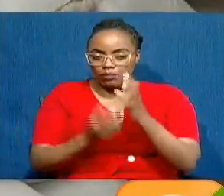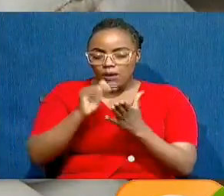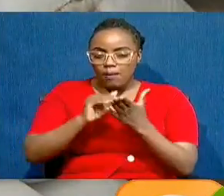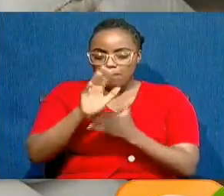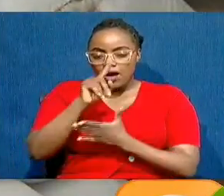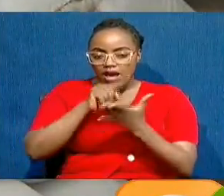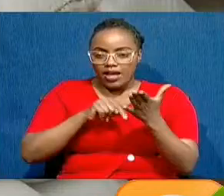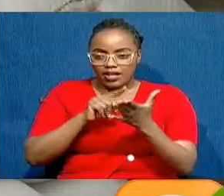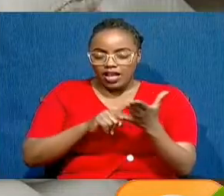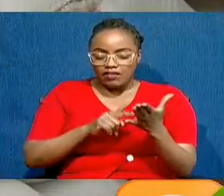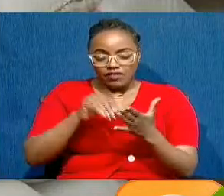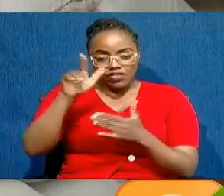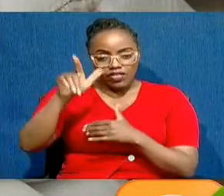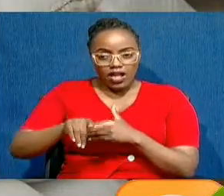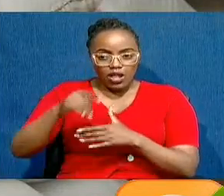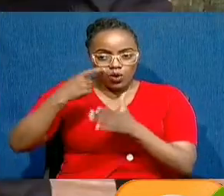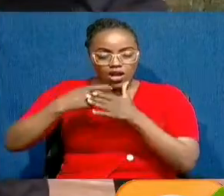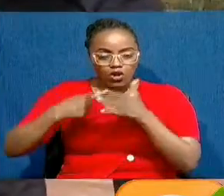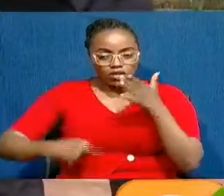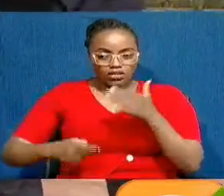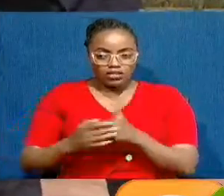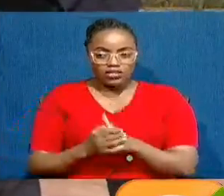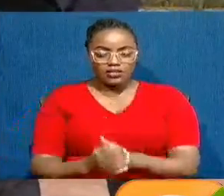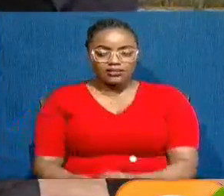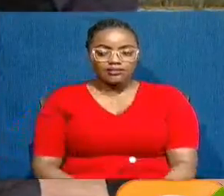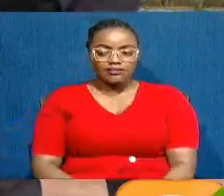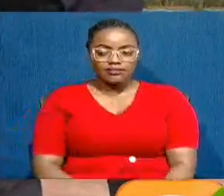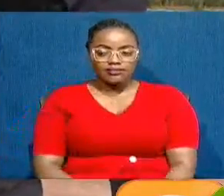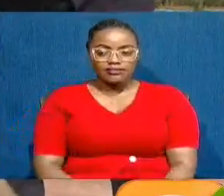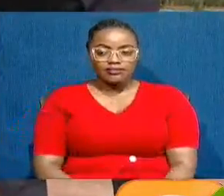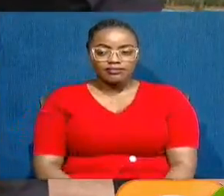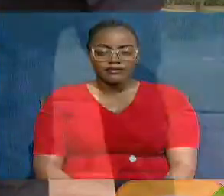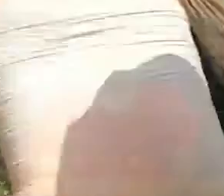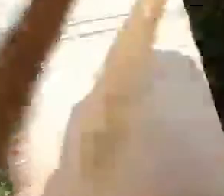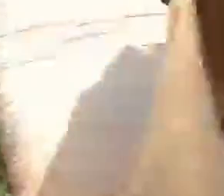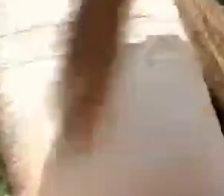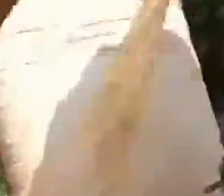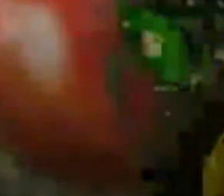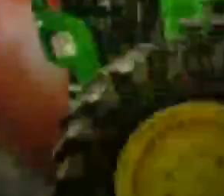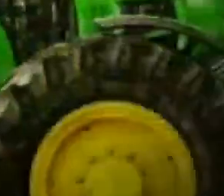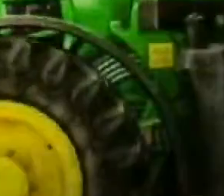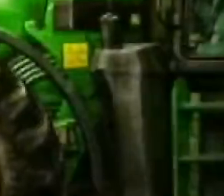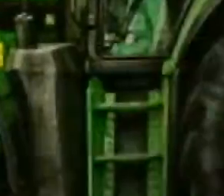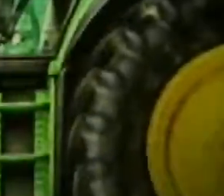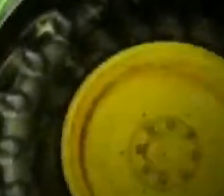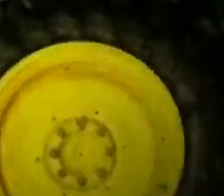rice at a lower cost. Dennis Otieno, Smart Farm.